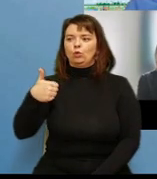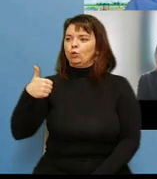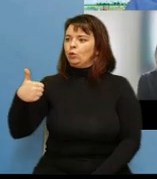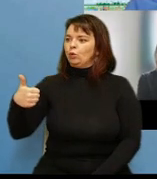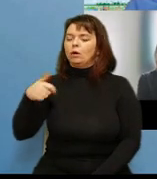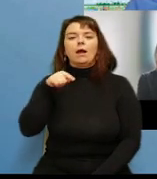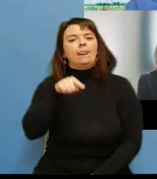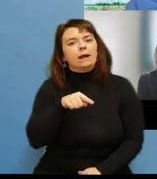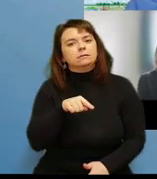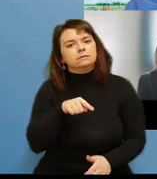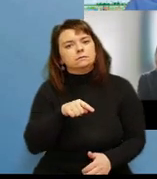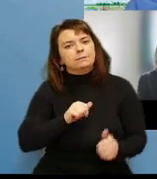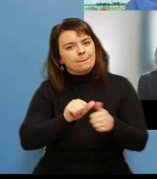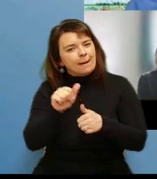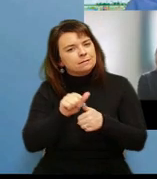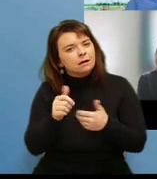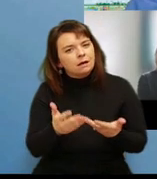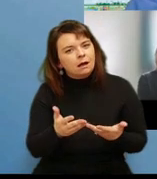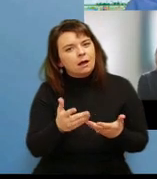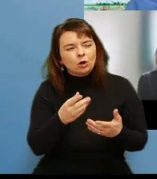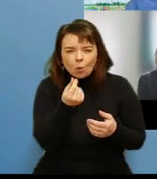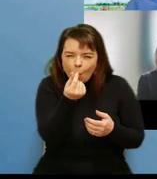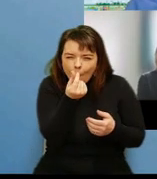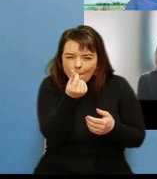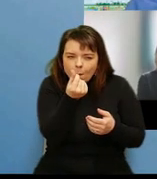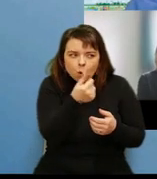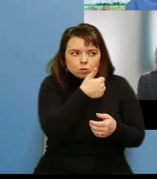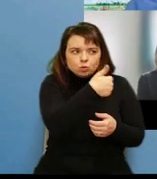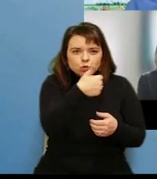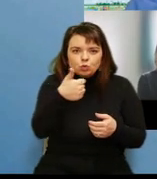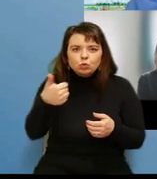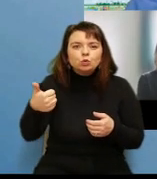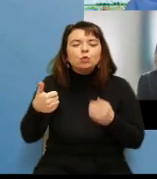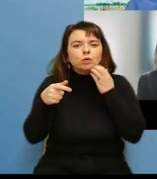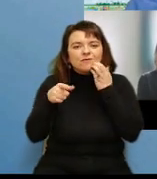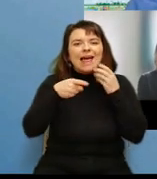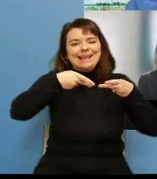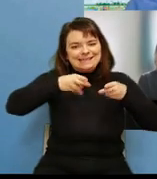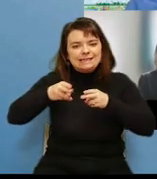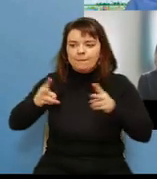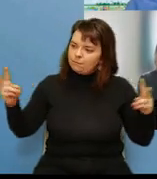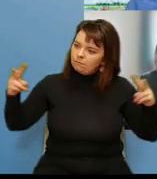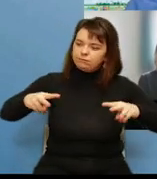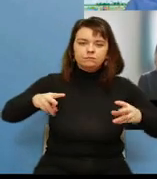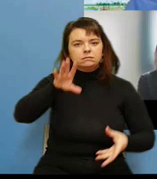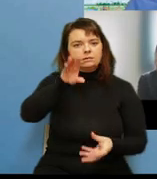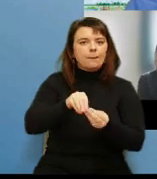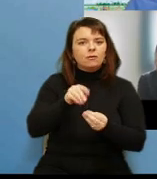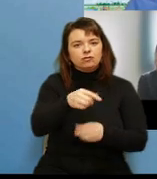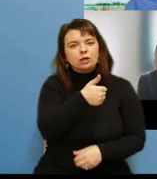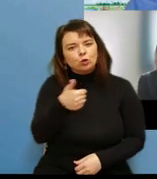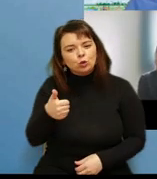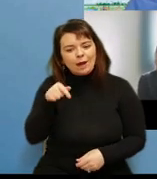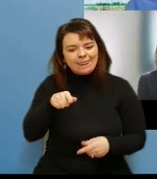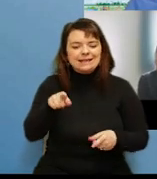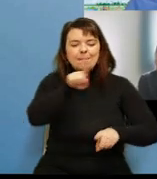get that sea of good, then that would be, you know, that would be quite something, because clearly we're almost there. And it, you know, to